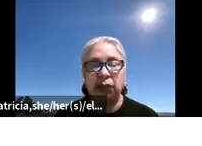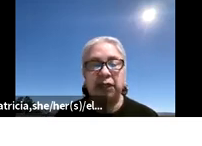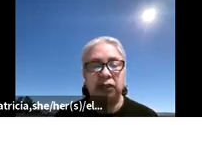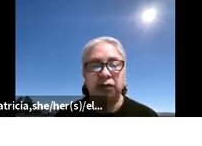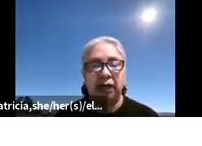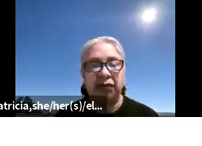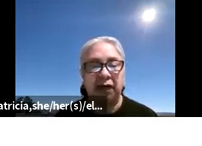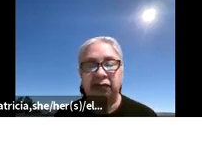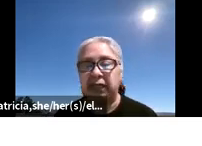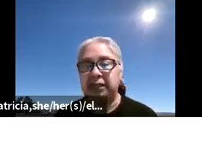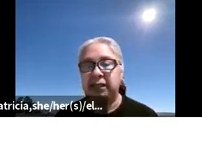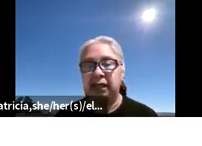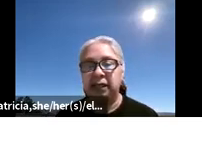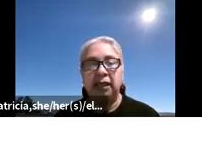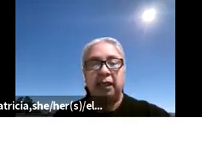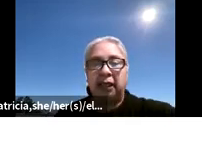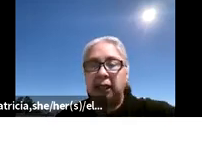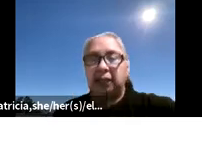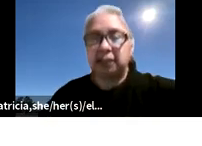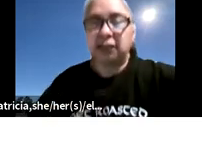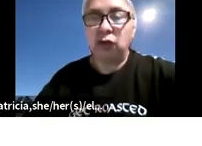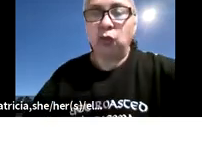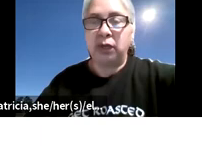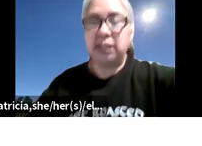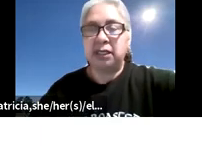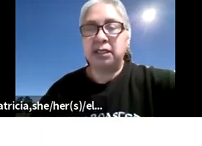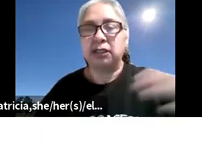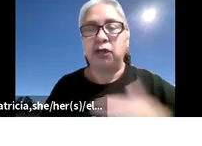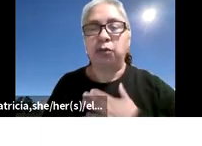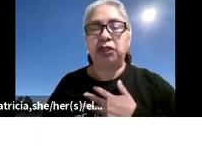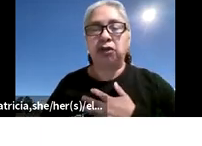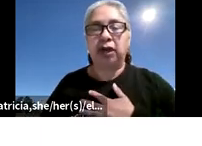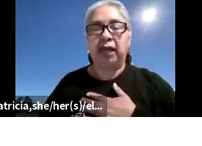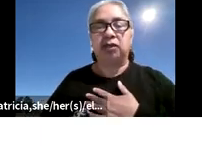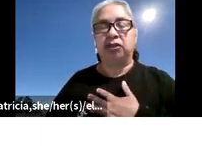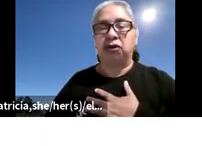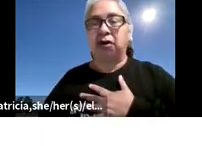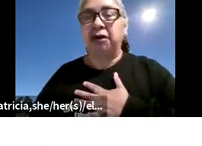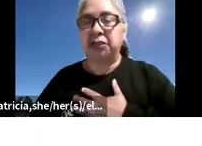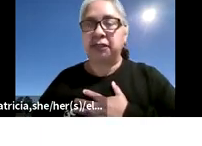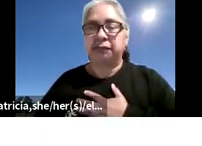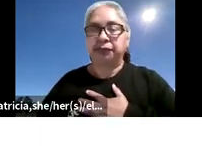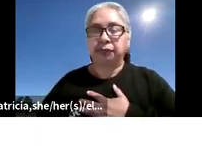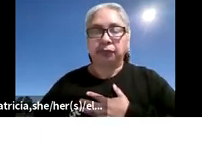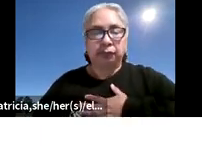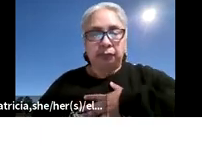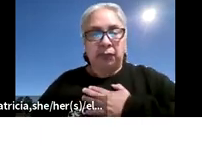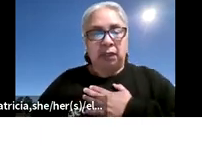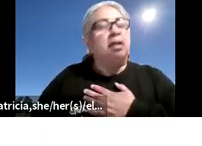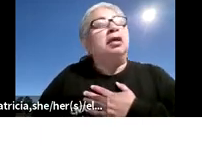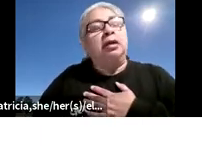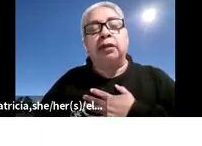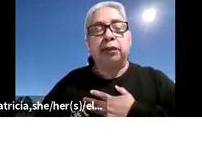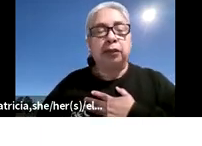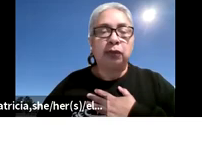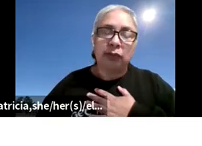techniques that we can do that I thought of last night. And one is putting your hand on your heart.